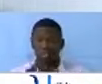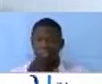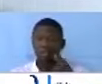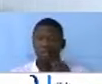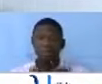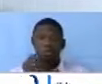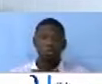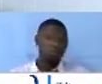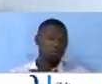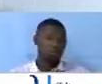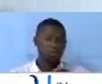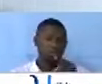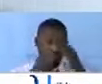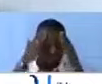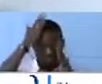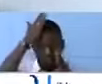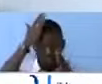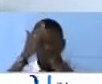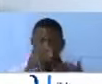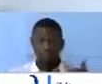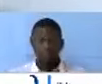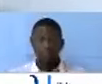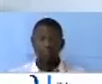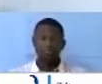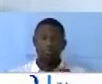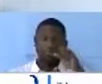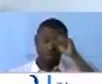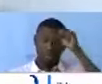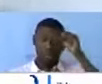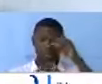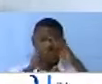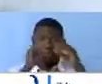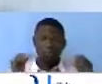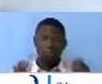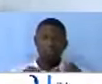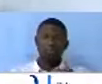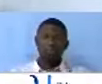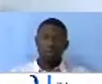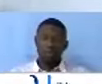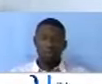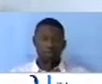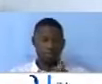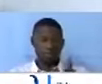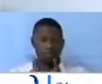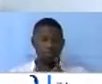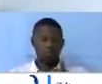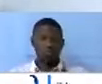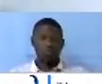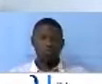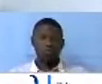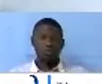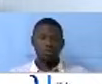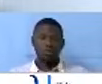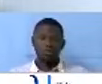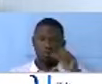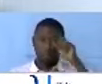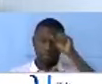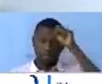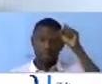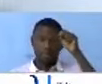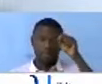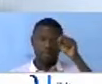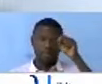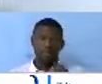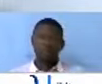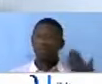Soldari. I had a discussion with him. Because at one point even I said to him, no.